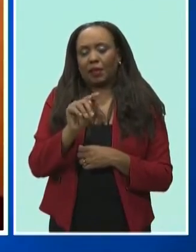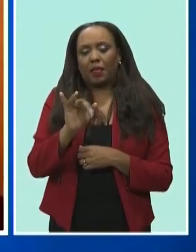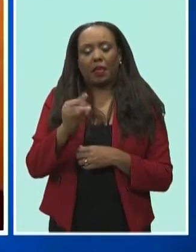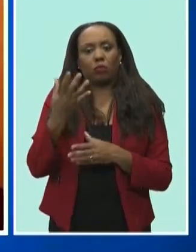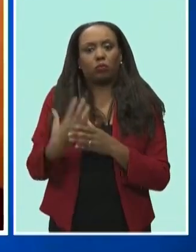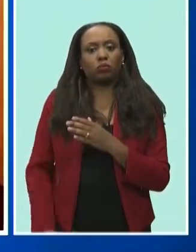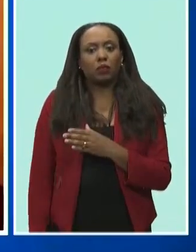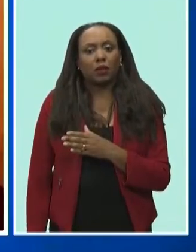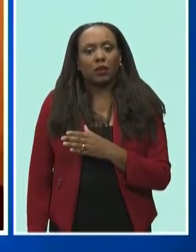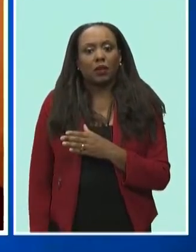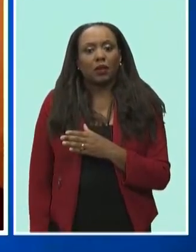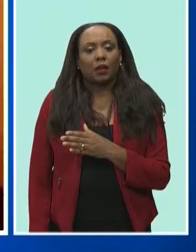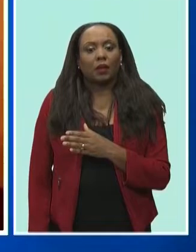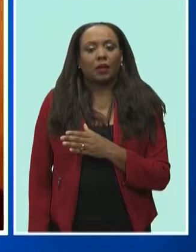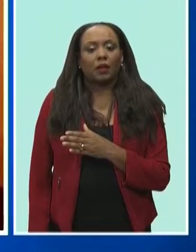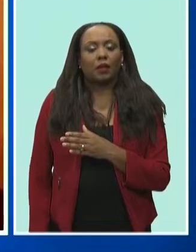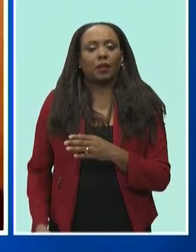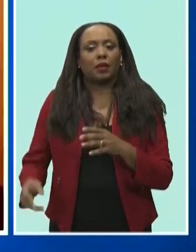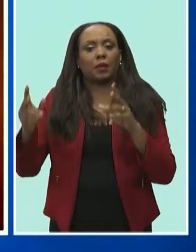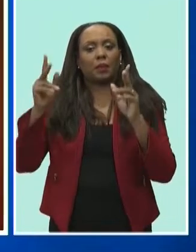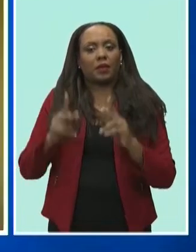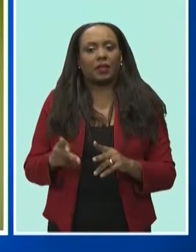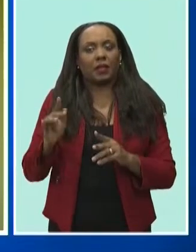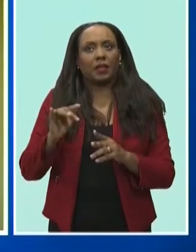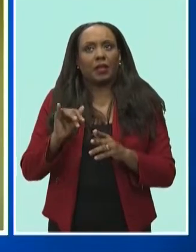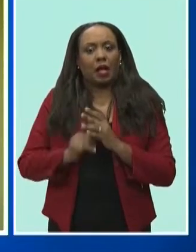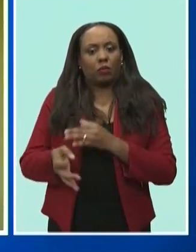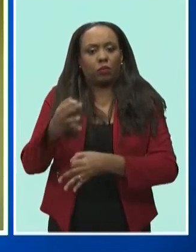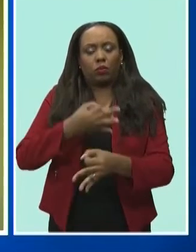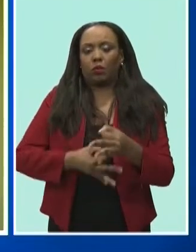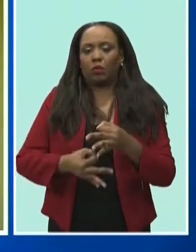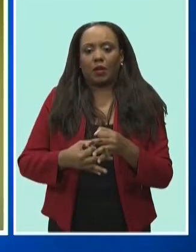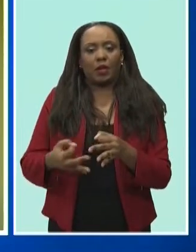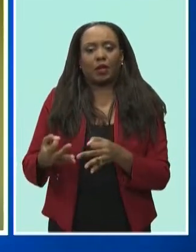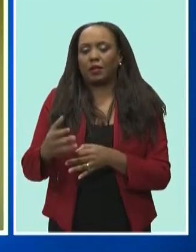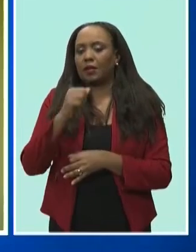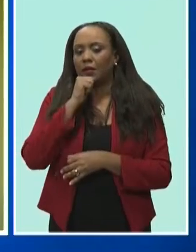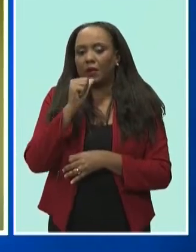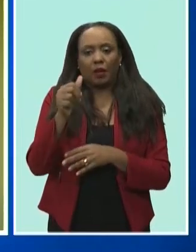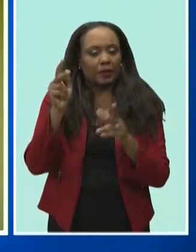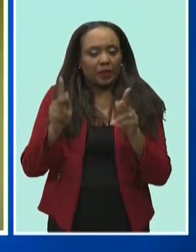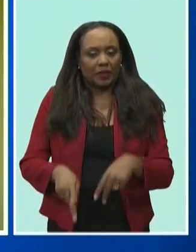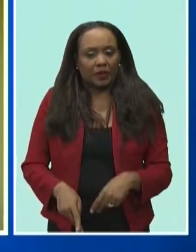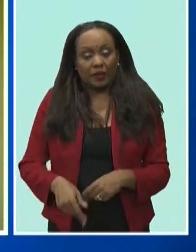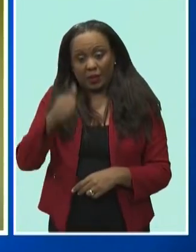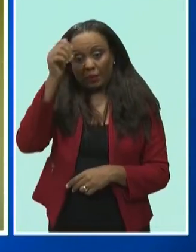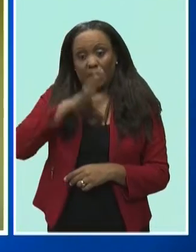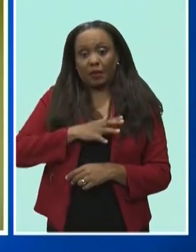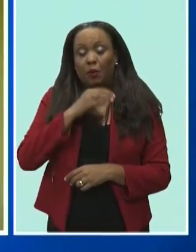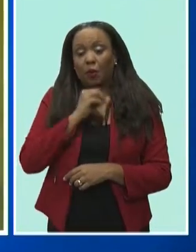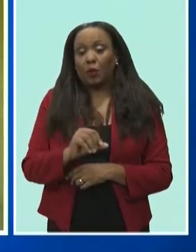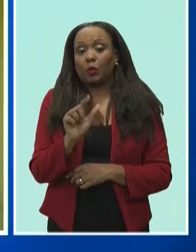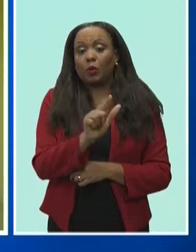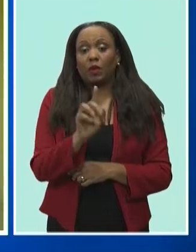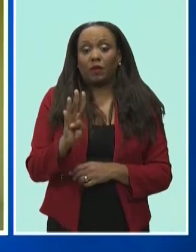2011, appears to be an imposter. DNA tests show he is actually a 24-year-old man from Ohio named Brian